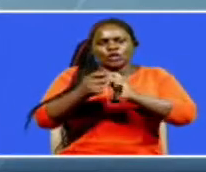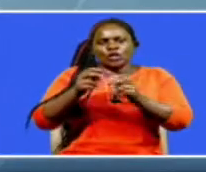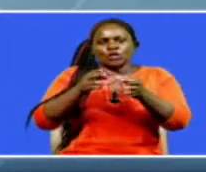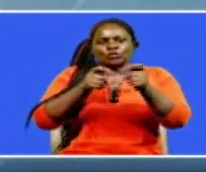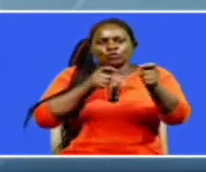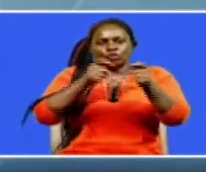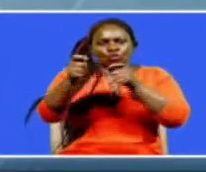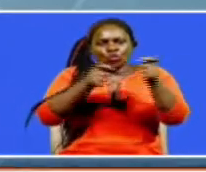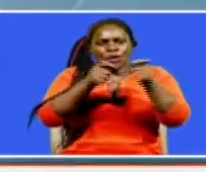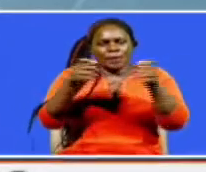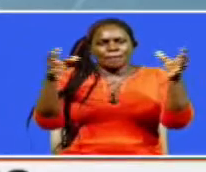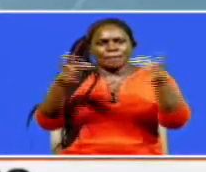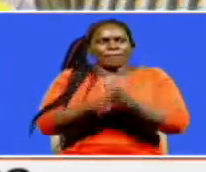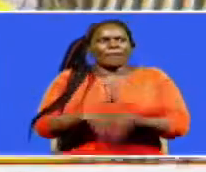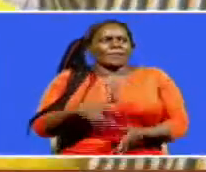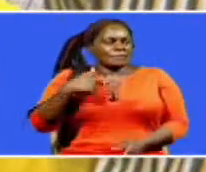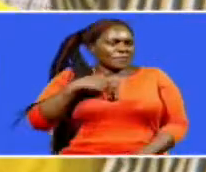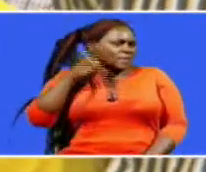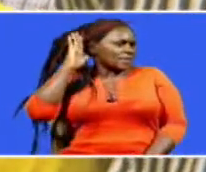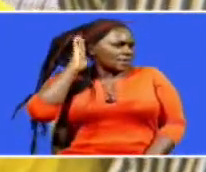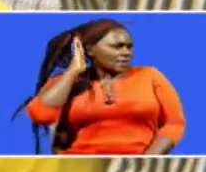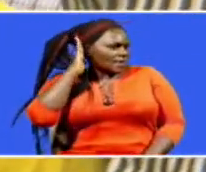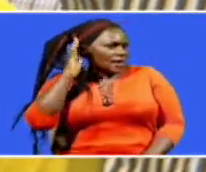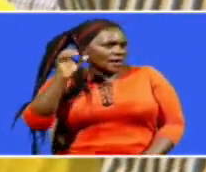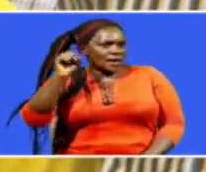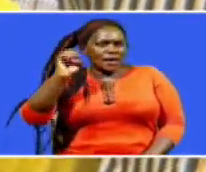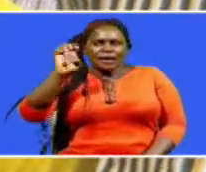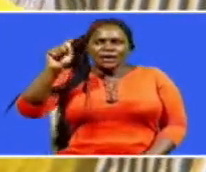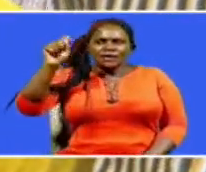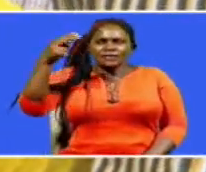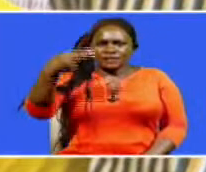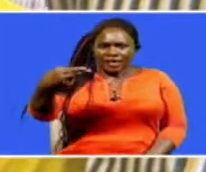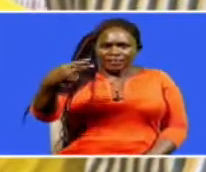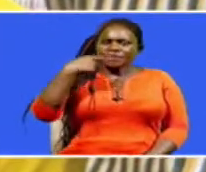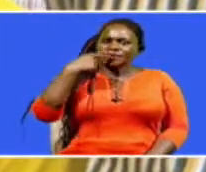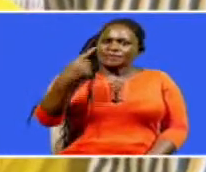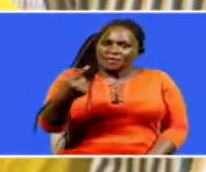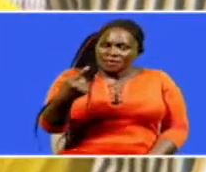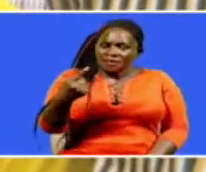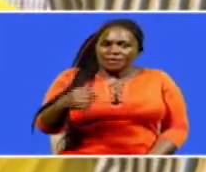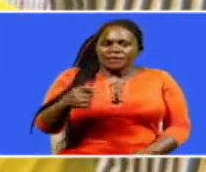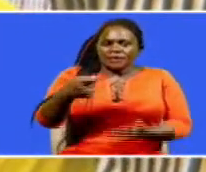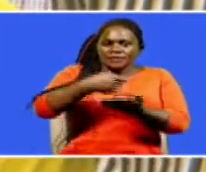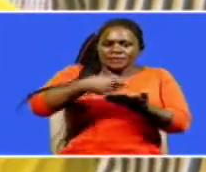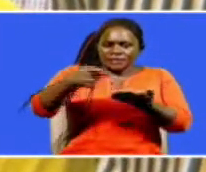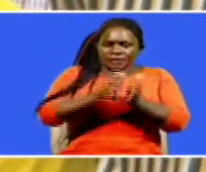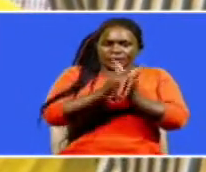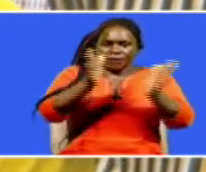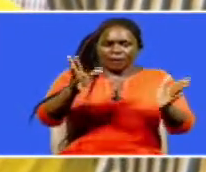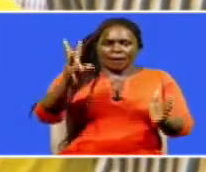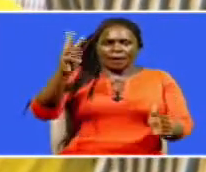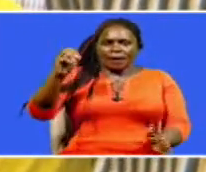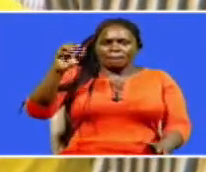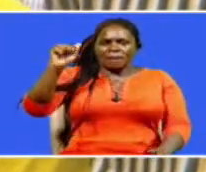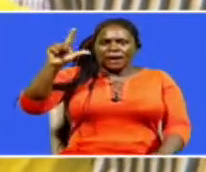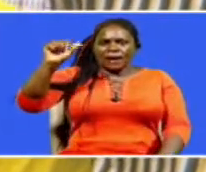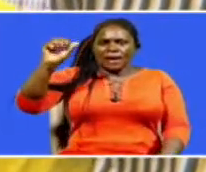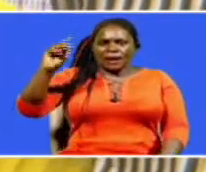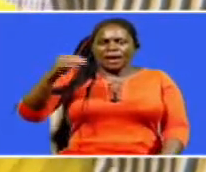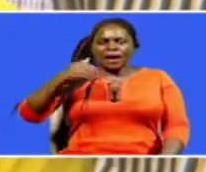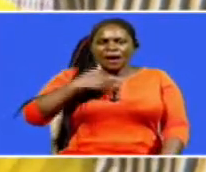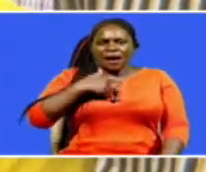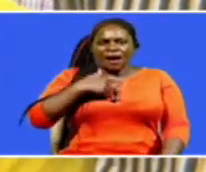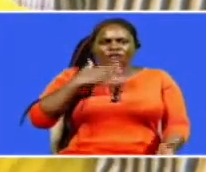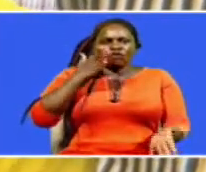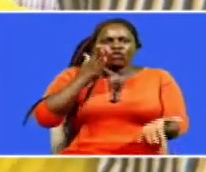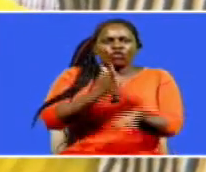party. Nimemsikia Mheshimiwa Seth akisema kwamba secretary general Cleophas Malala hana